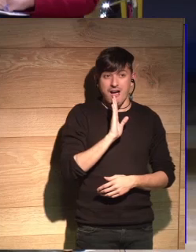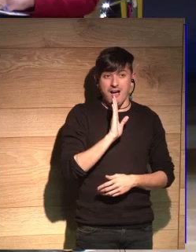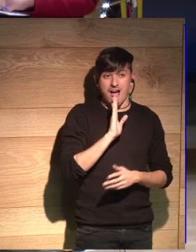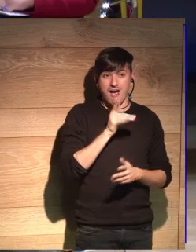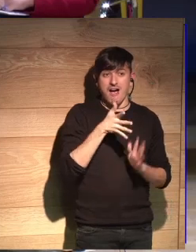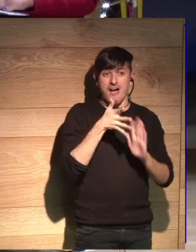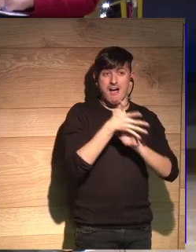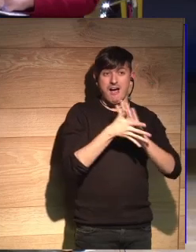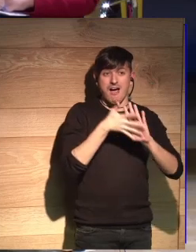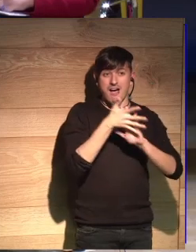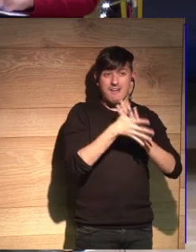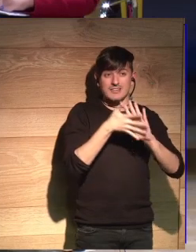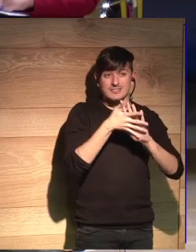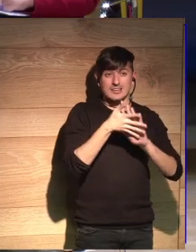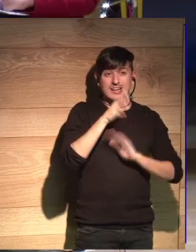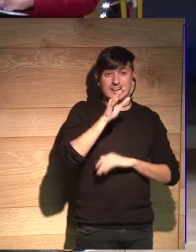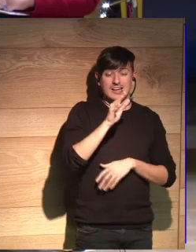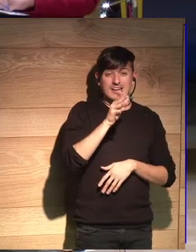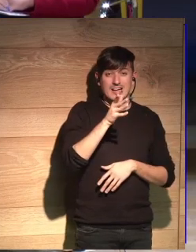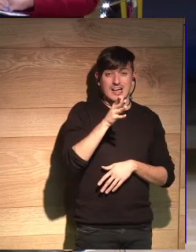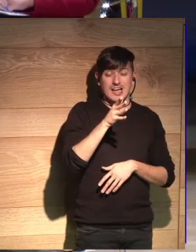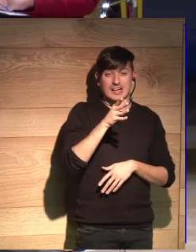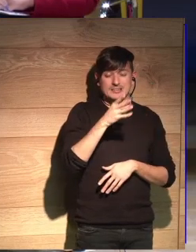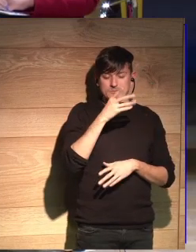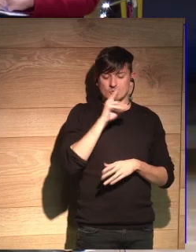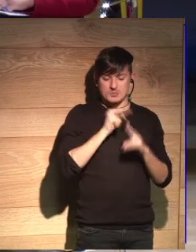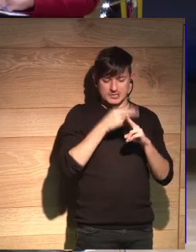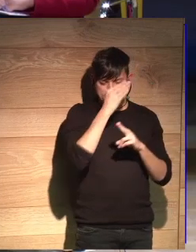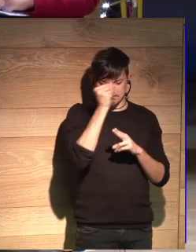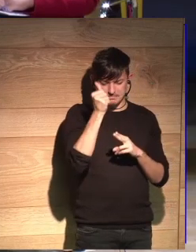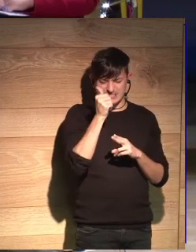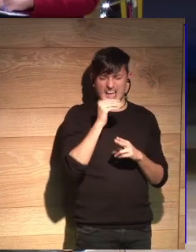I don't know the name, but he was saying